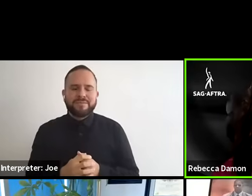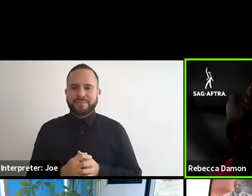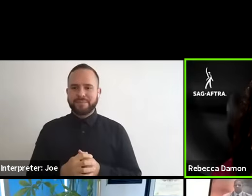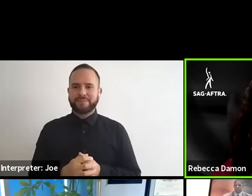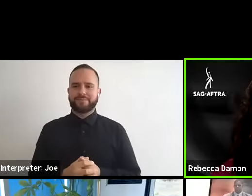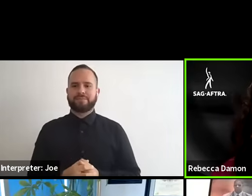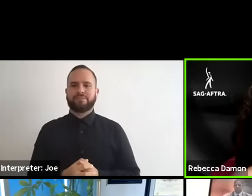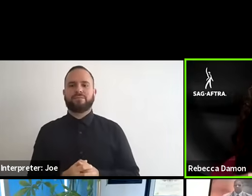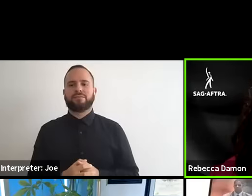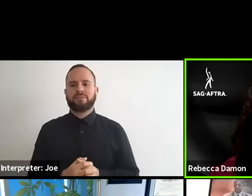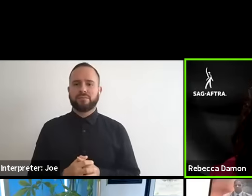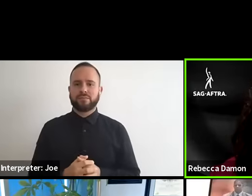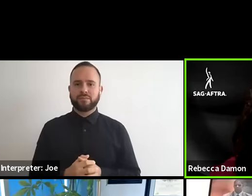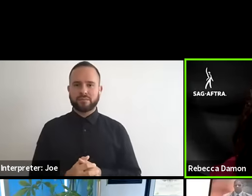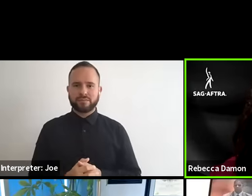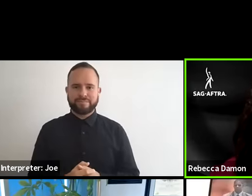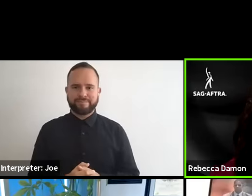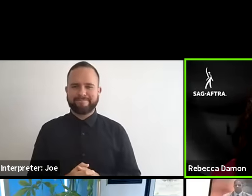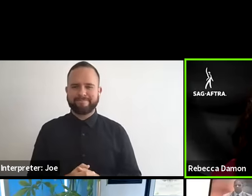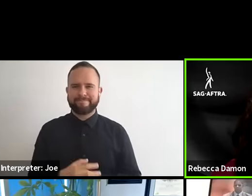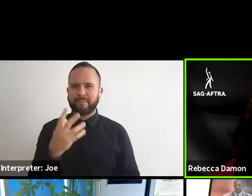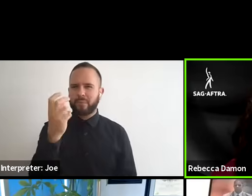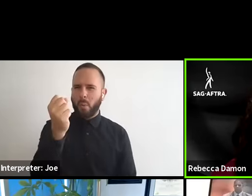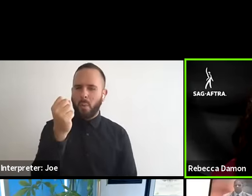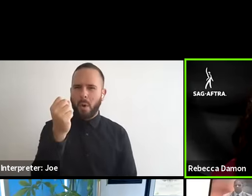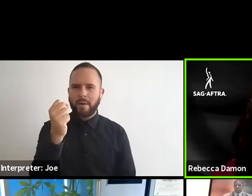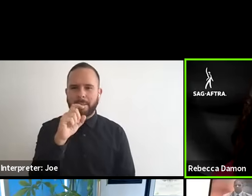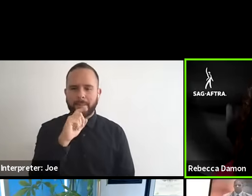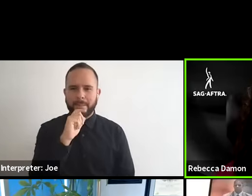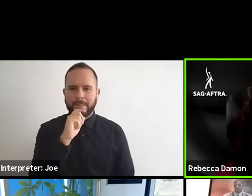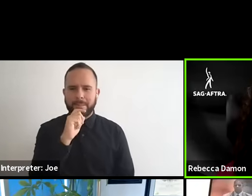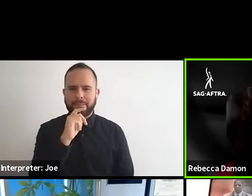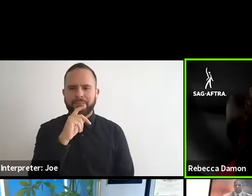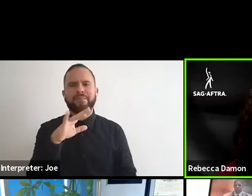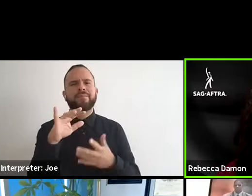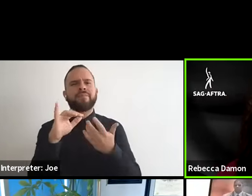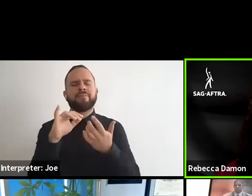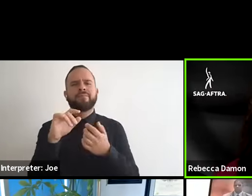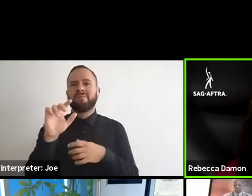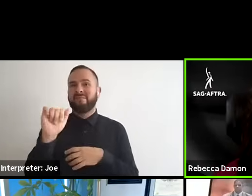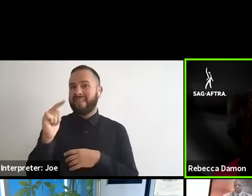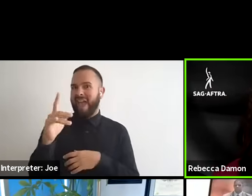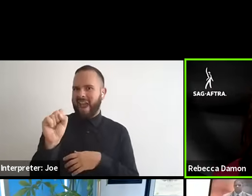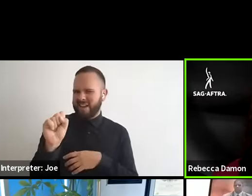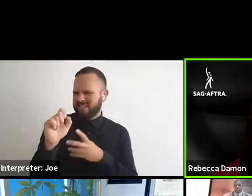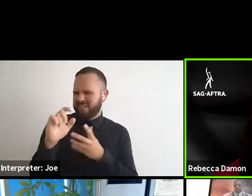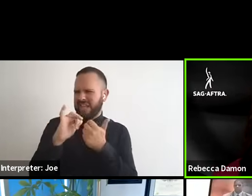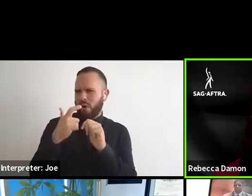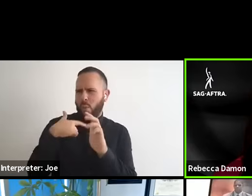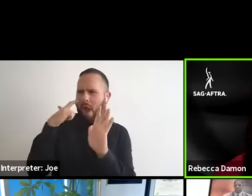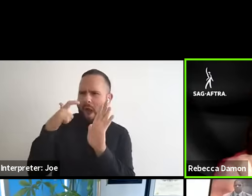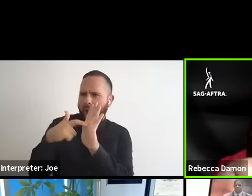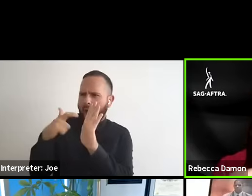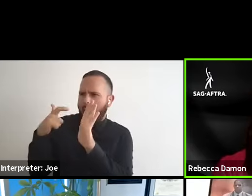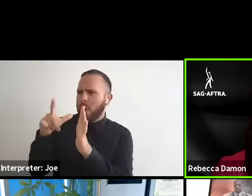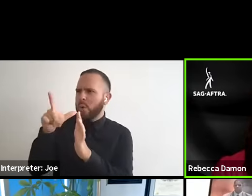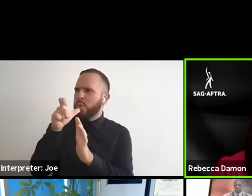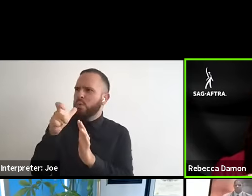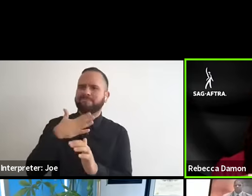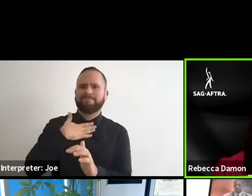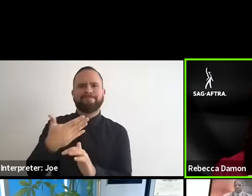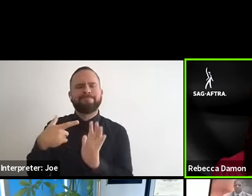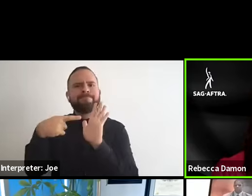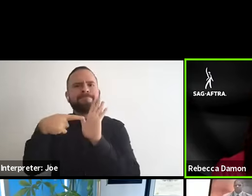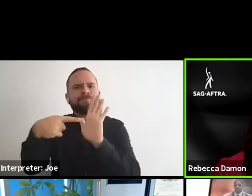what, hold on here. How do I identify agents that are open to representing older performers who are re-entering